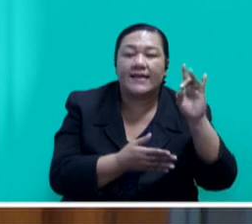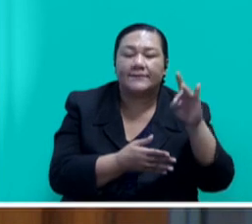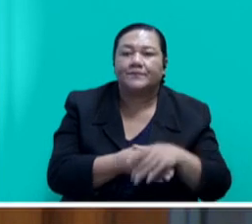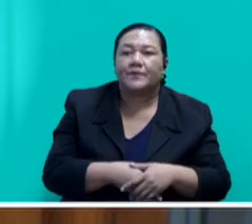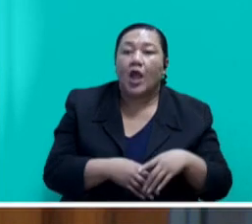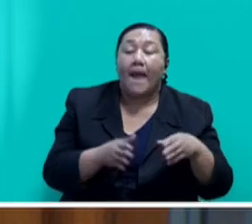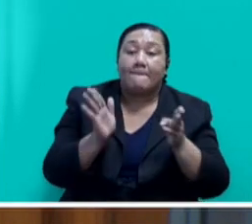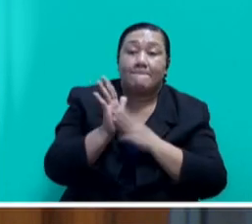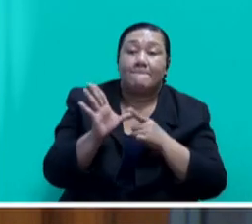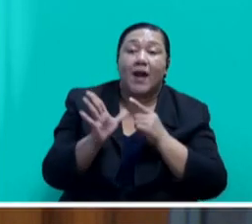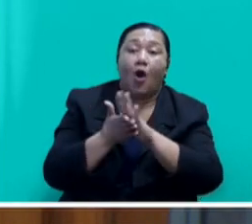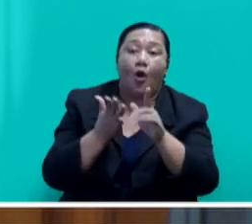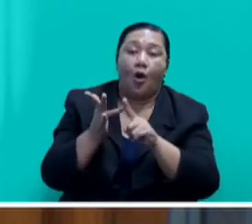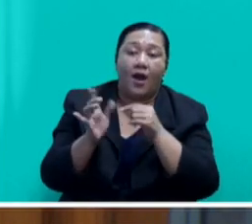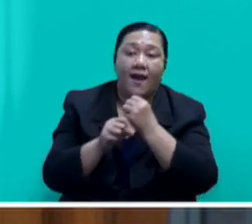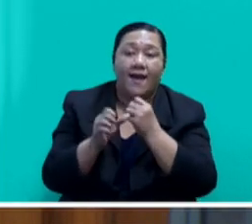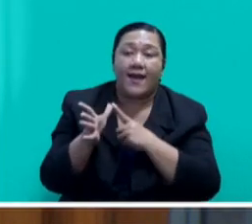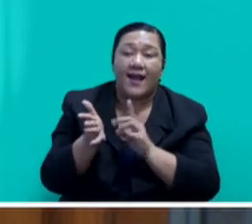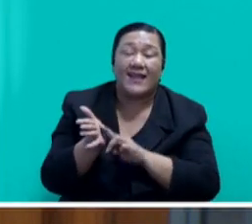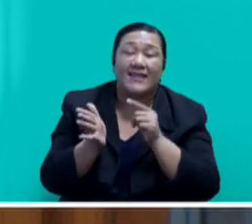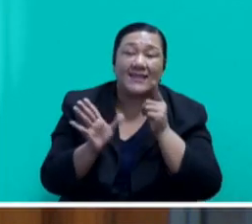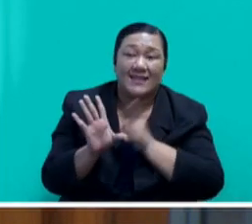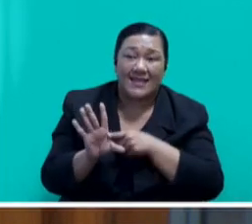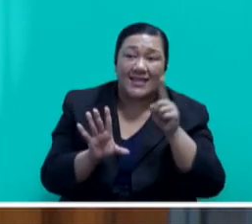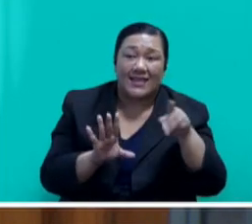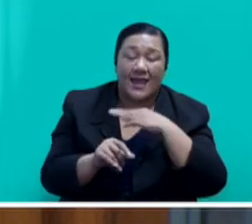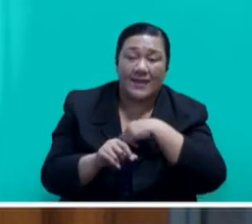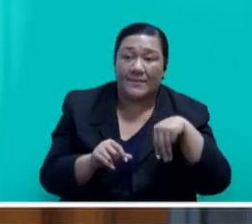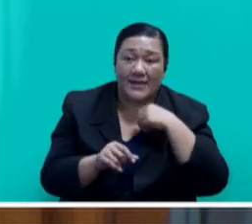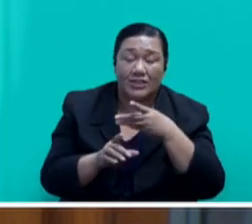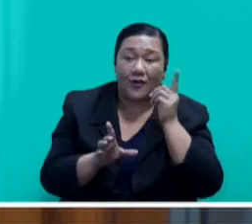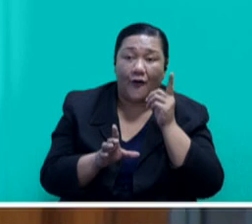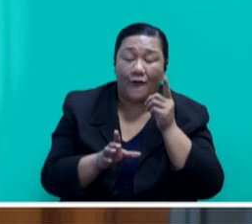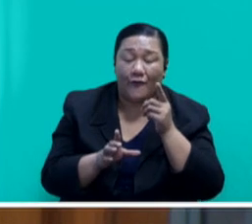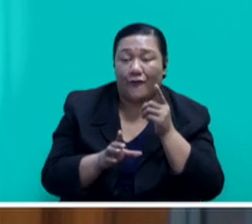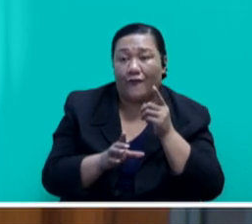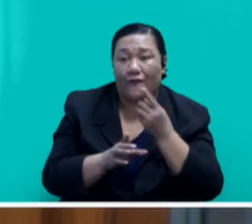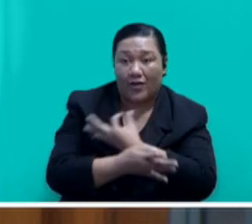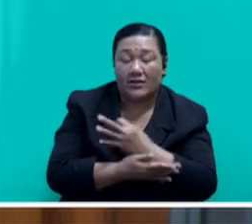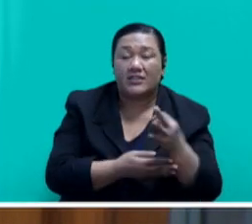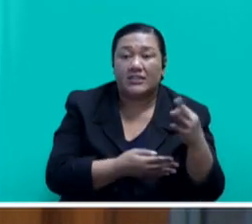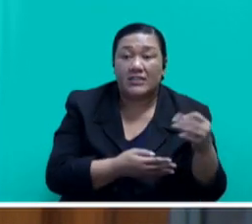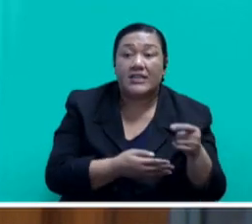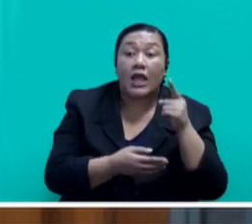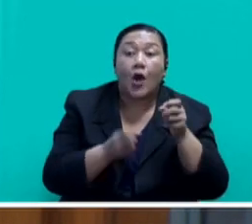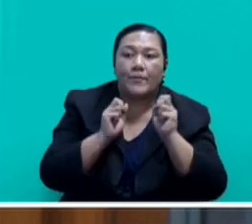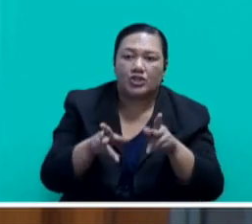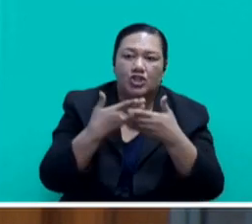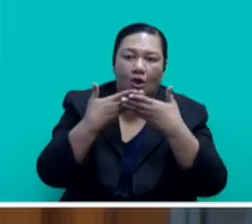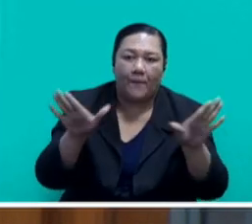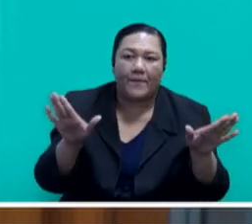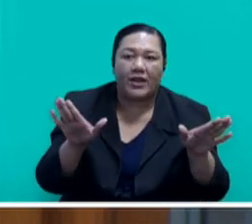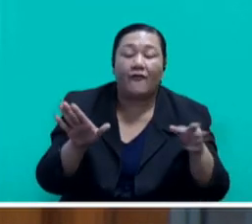relating to the stewardship of the Ministry of Forestry, this opens opportunity for trade and value adding in the